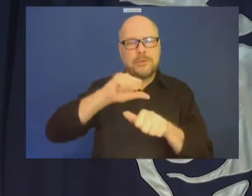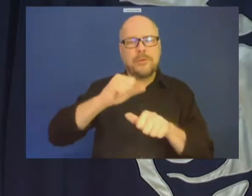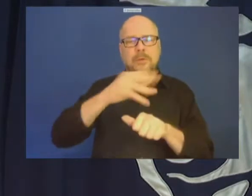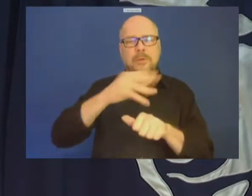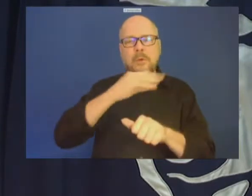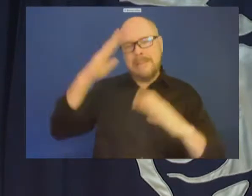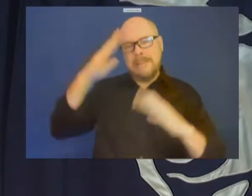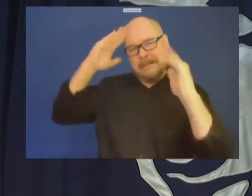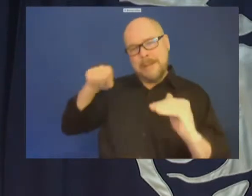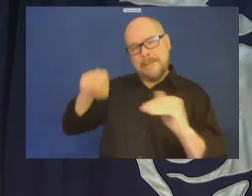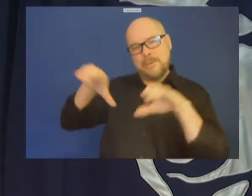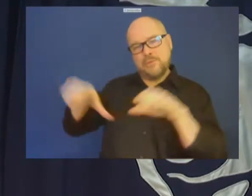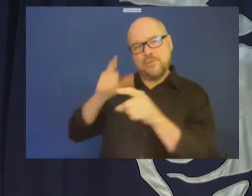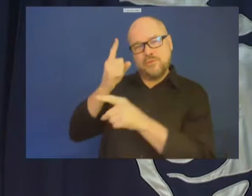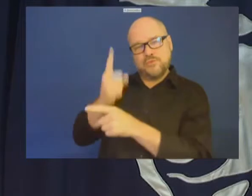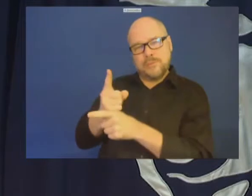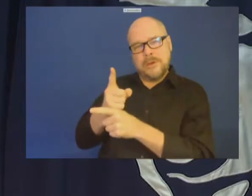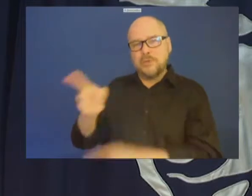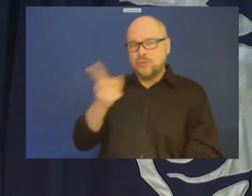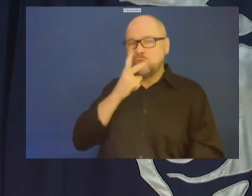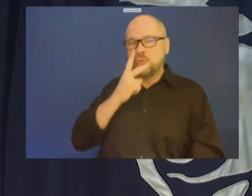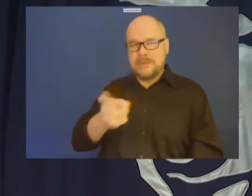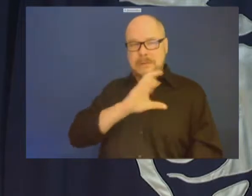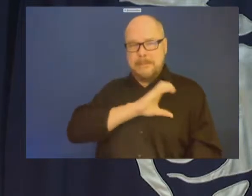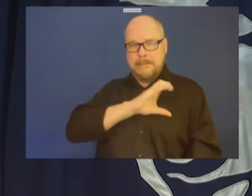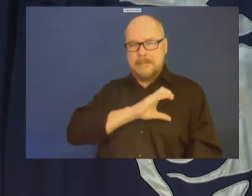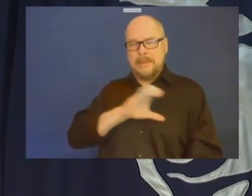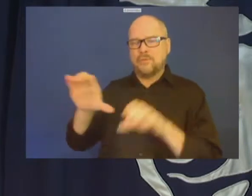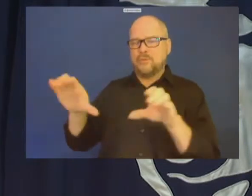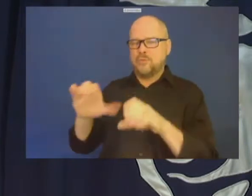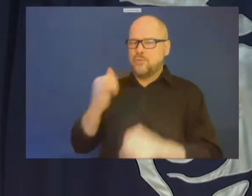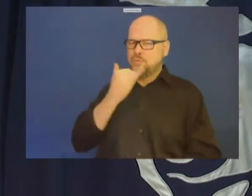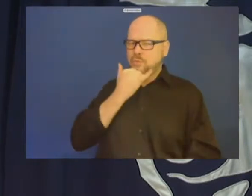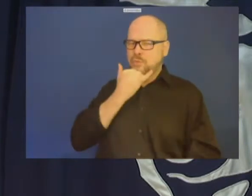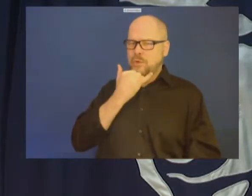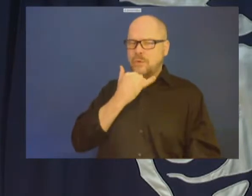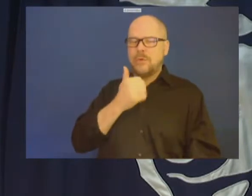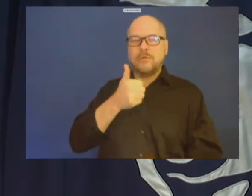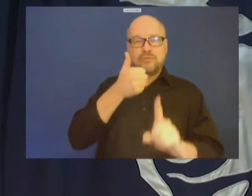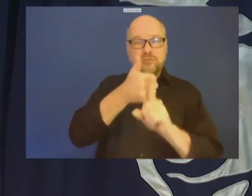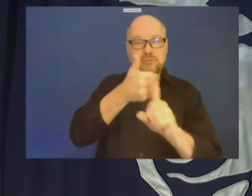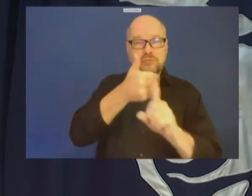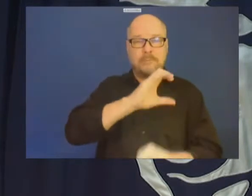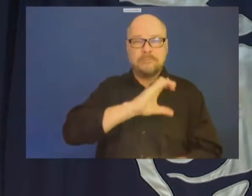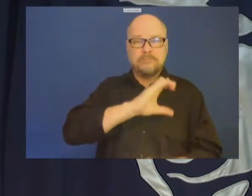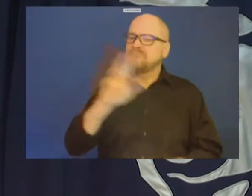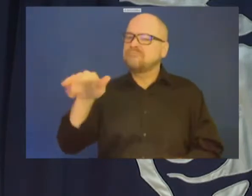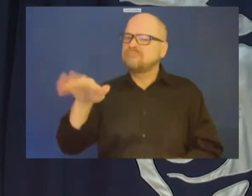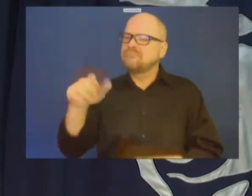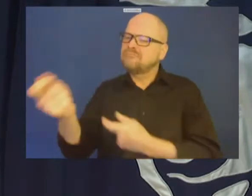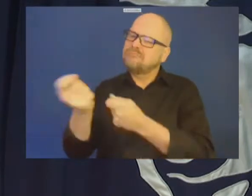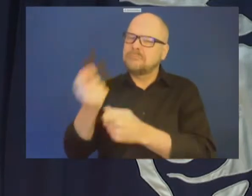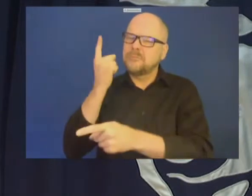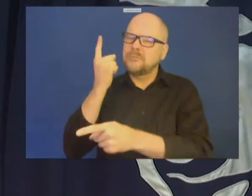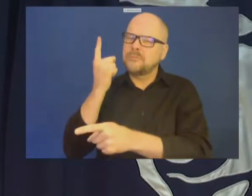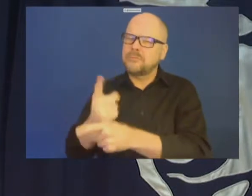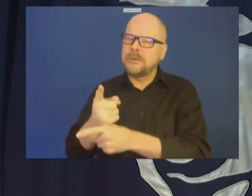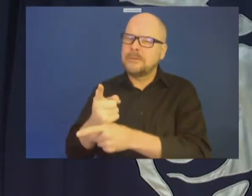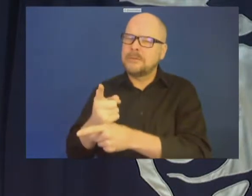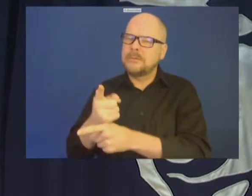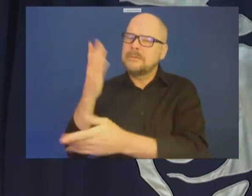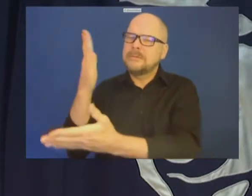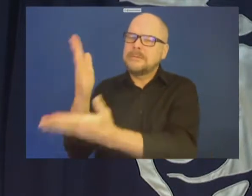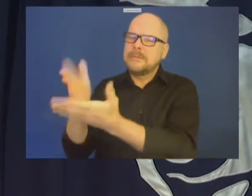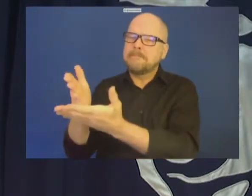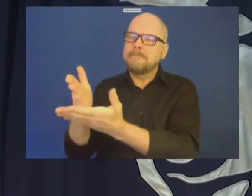someone stepping out of line, you may need to be the one to pull them back in, save their career and save yours. It's going to be important that